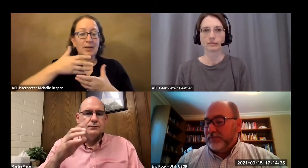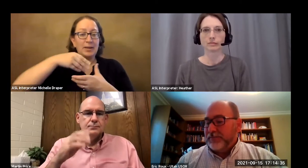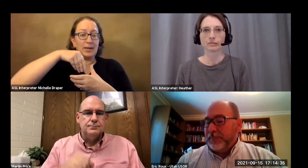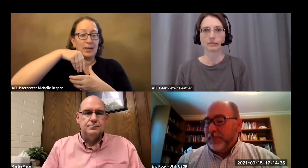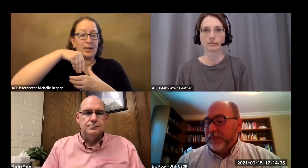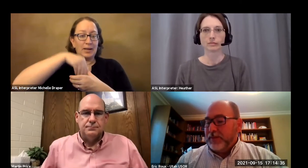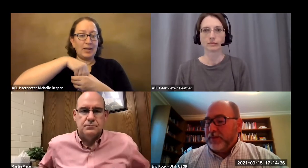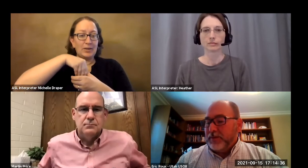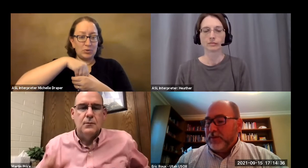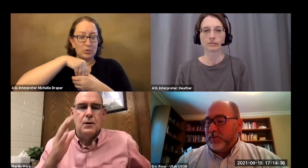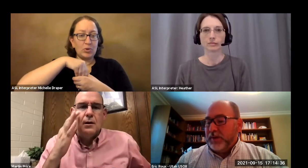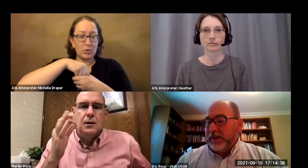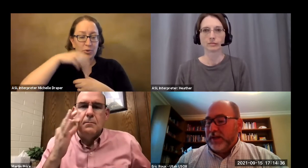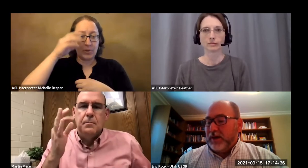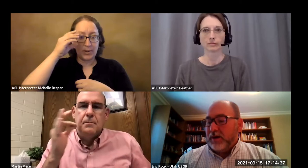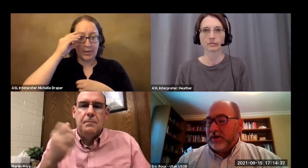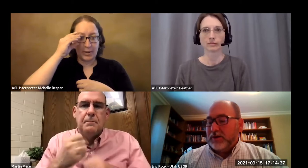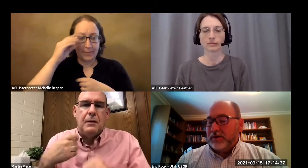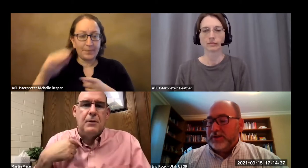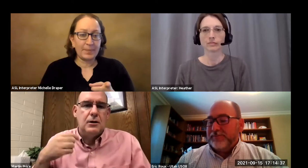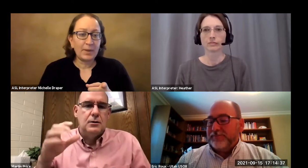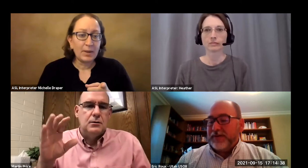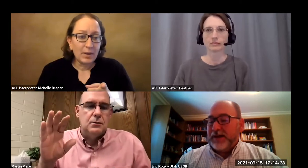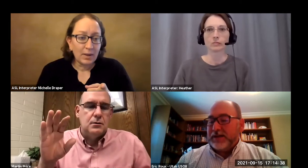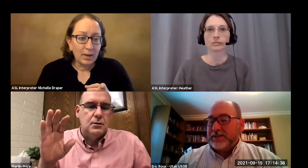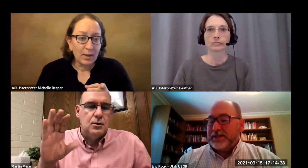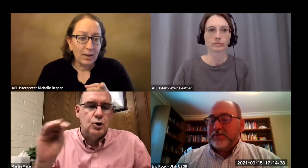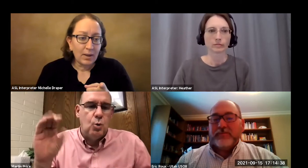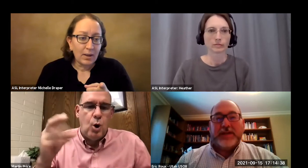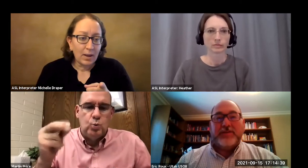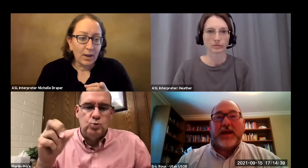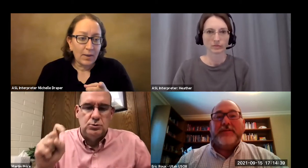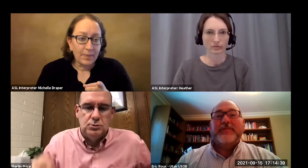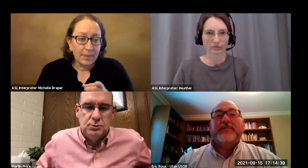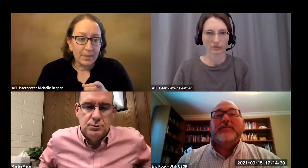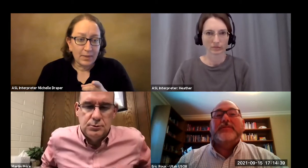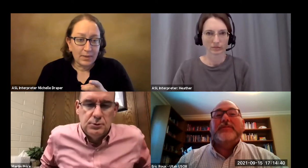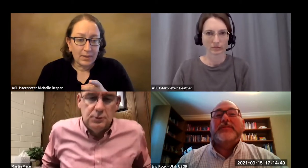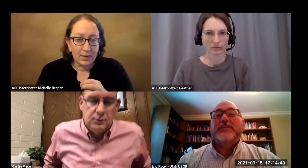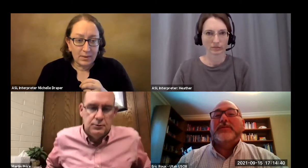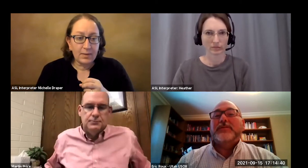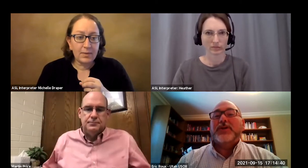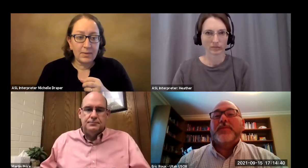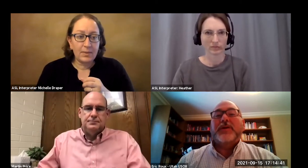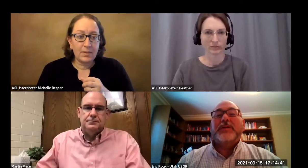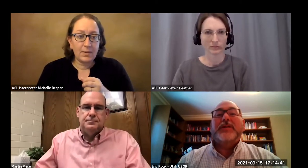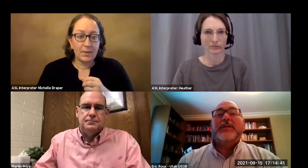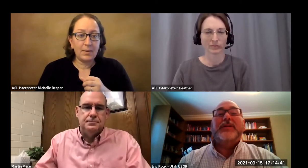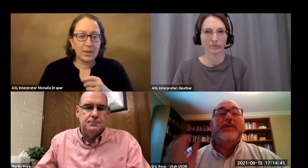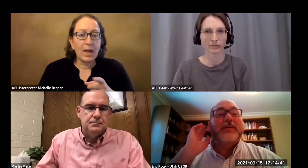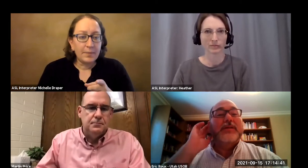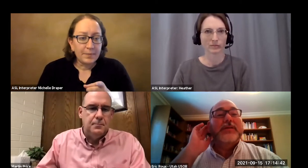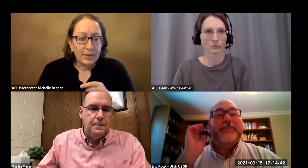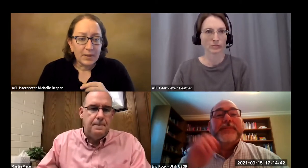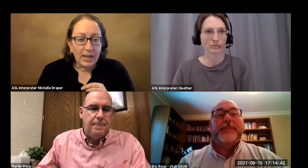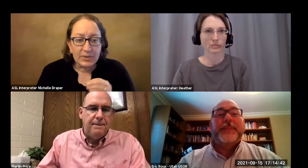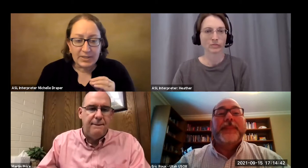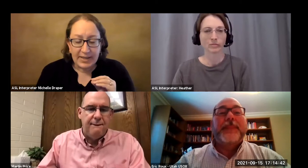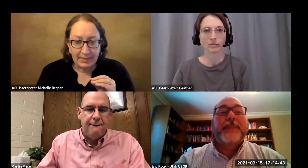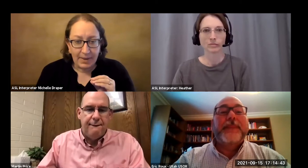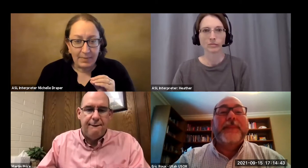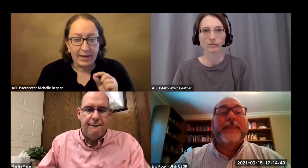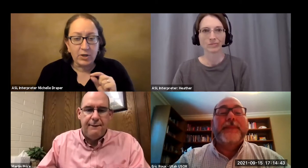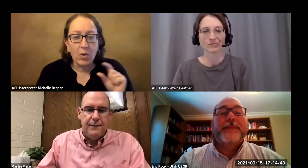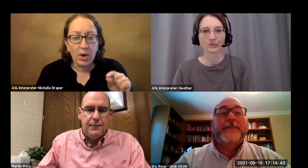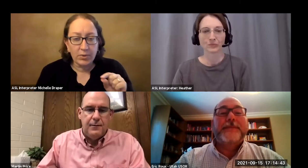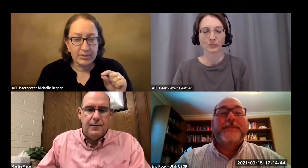Internally, we are currently finalizing a redraft. Sorry, Martin. He was